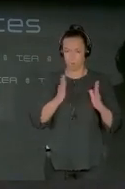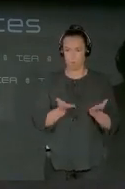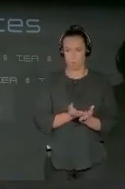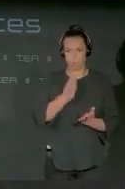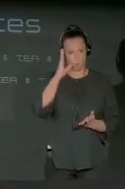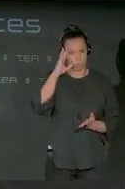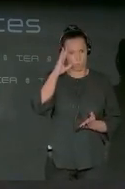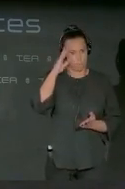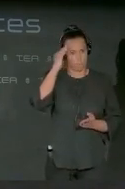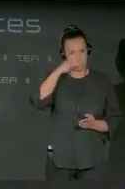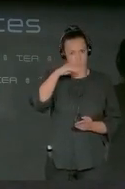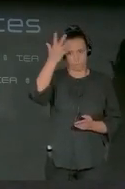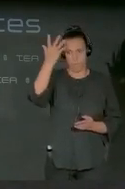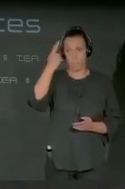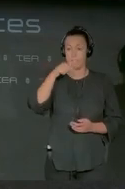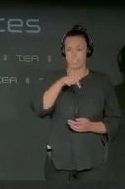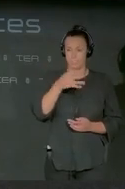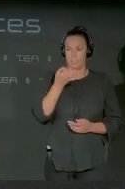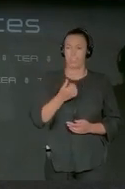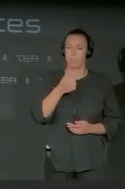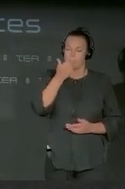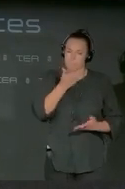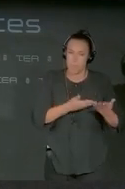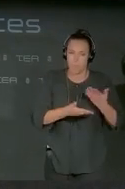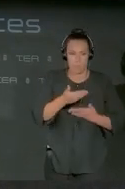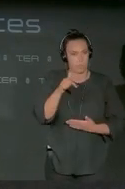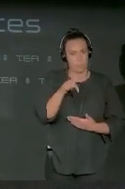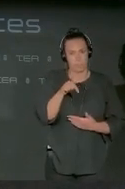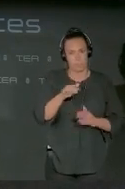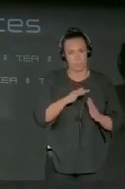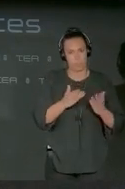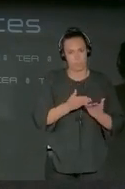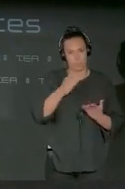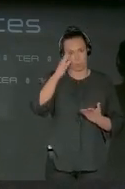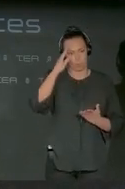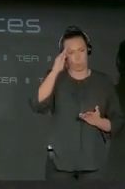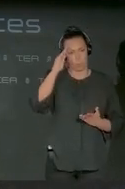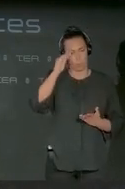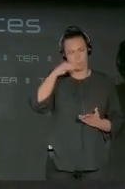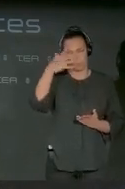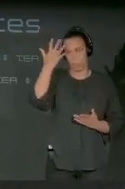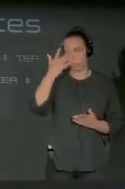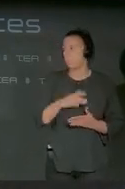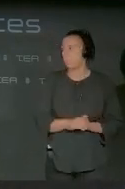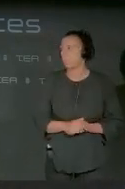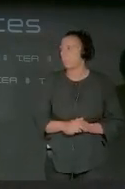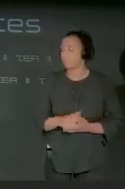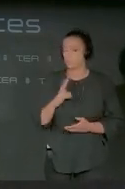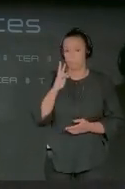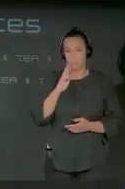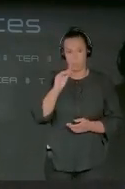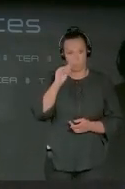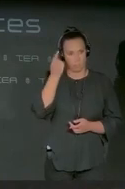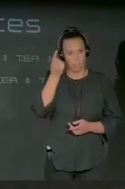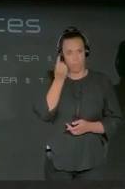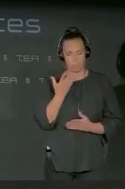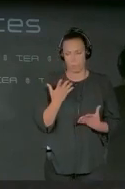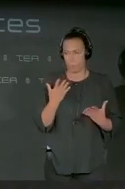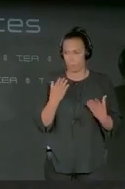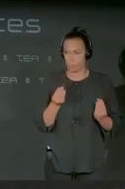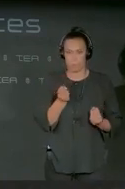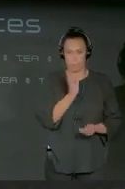games companies and talent can play a big role. So as part of this communication that I mentioned, a